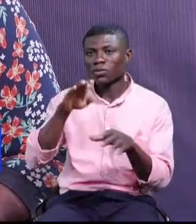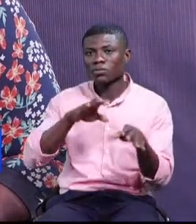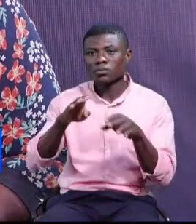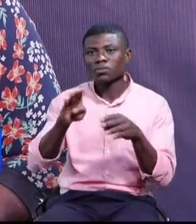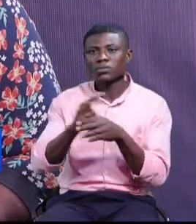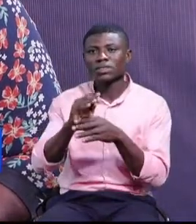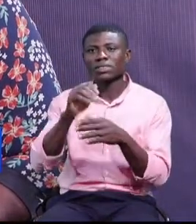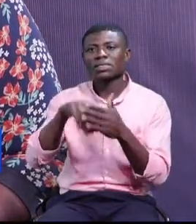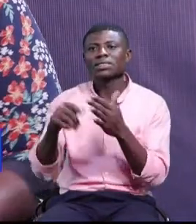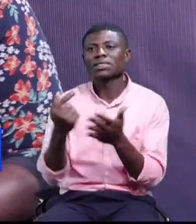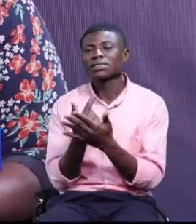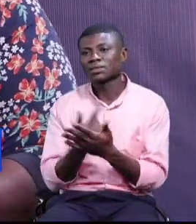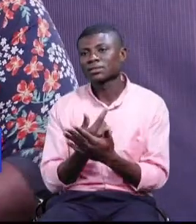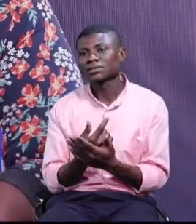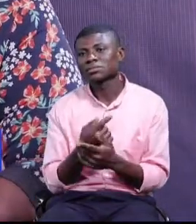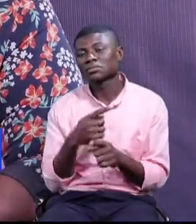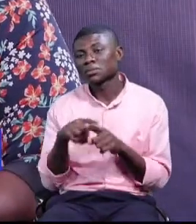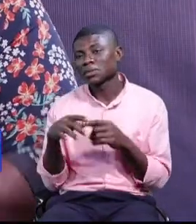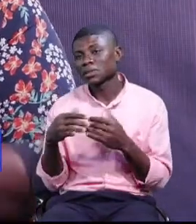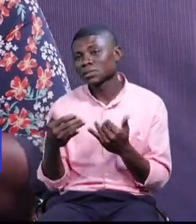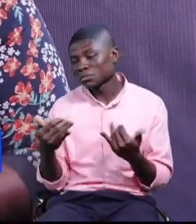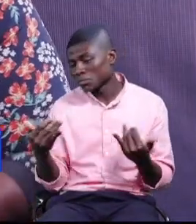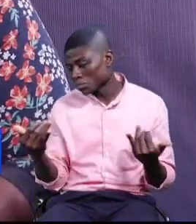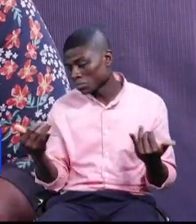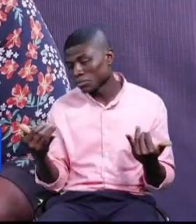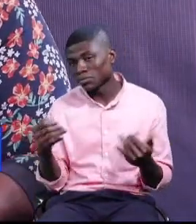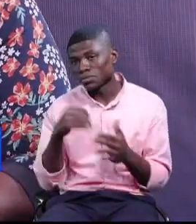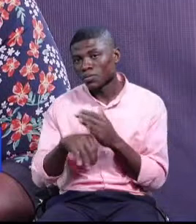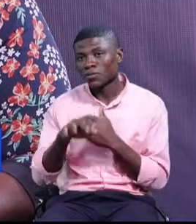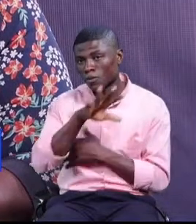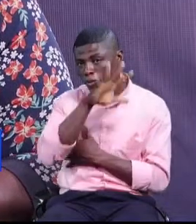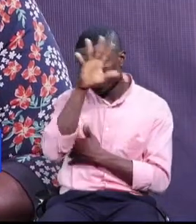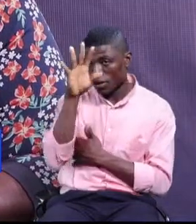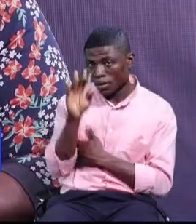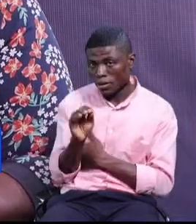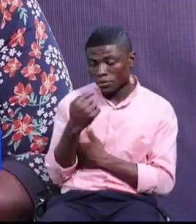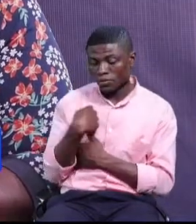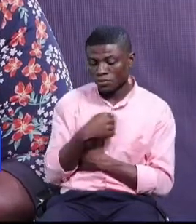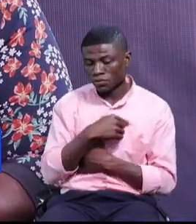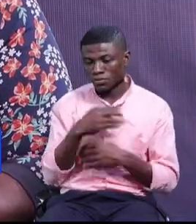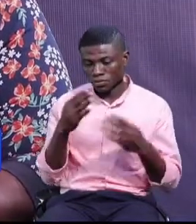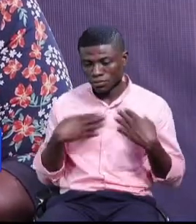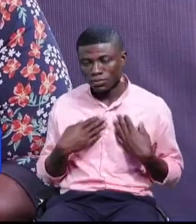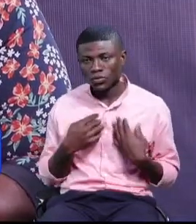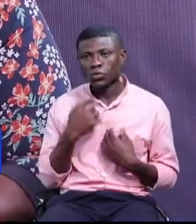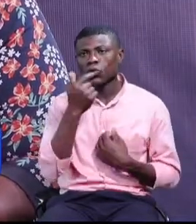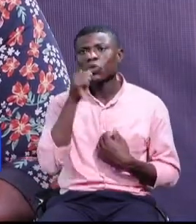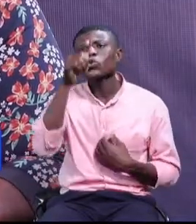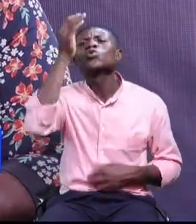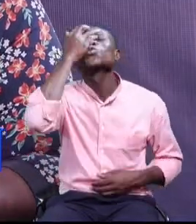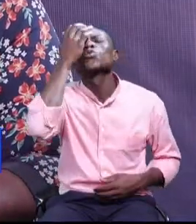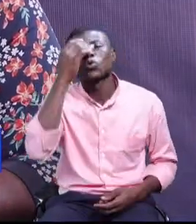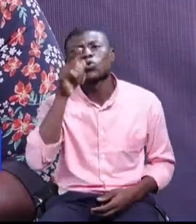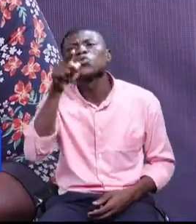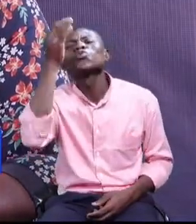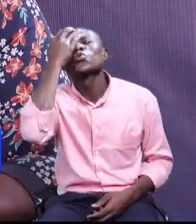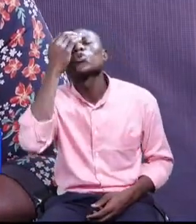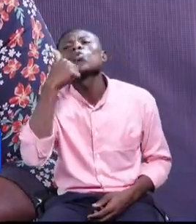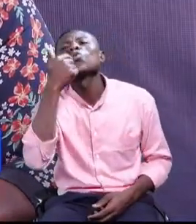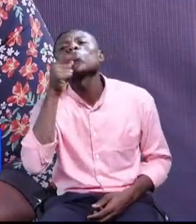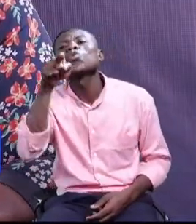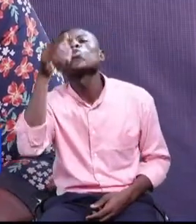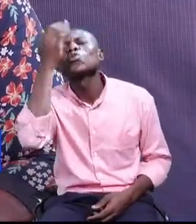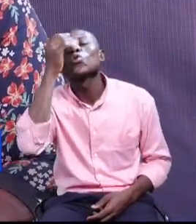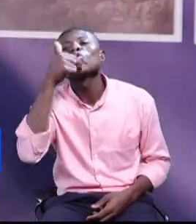business in Ghana. Oh, sure. Of course, I mean, in Africa, we've come to accept that term too much. Because to be fair to